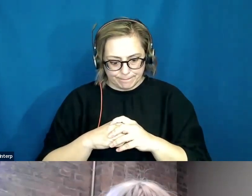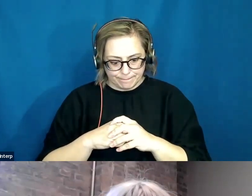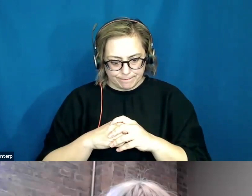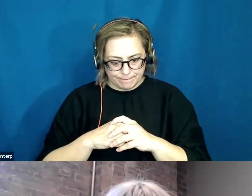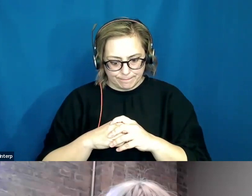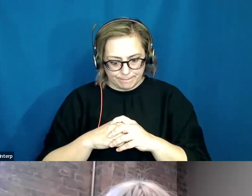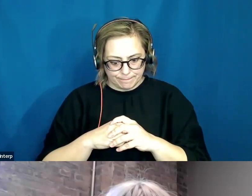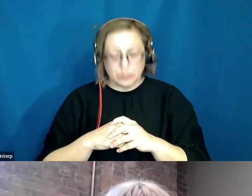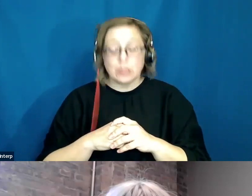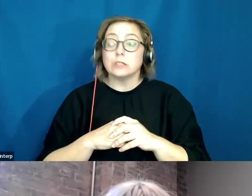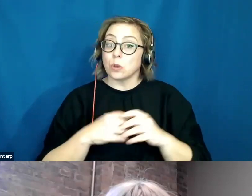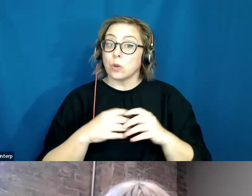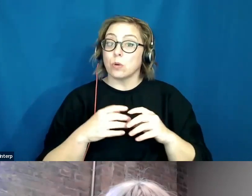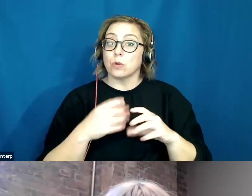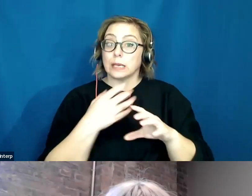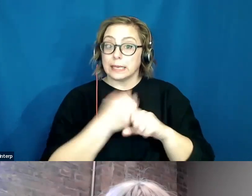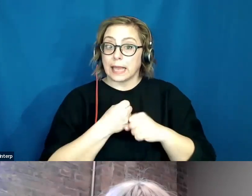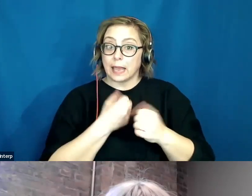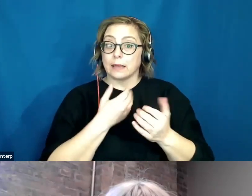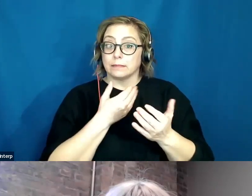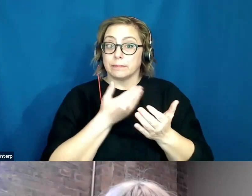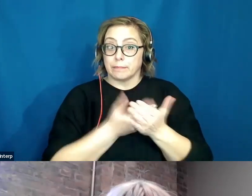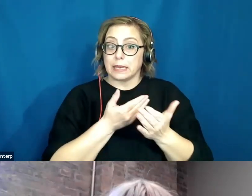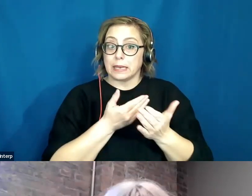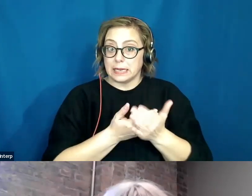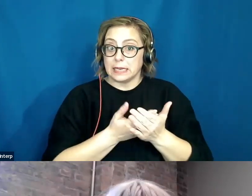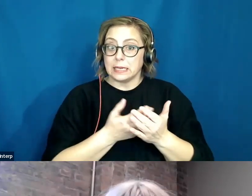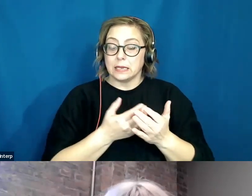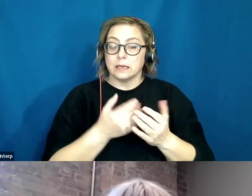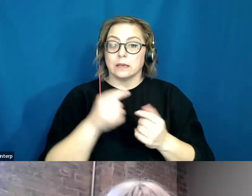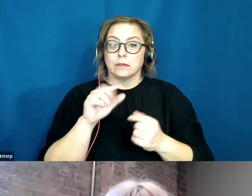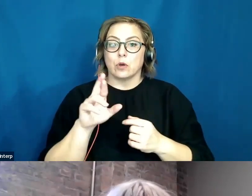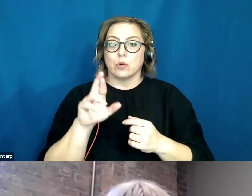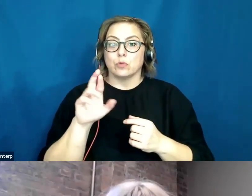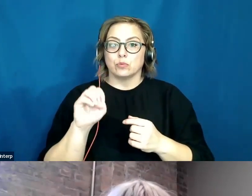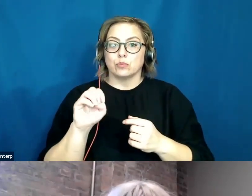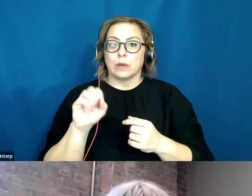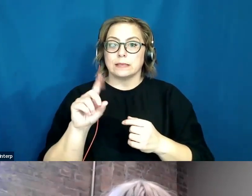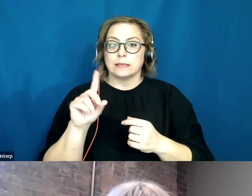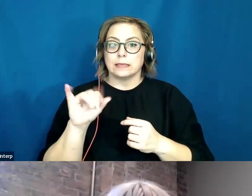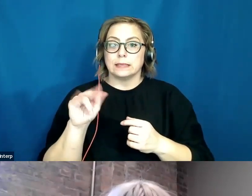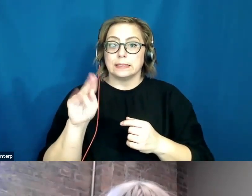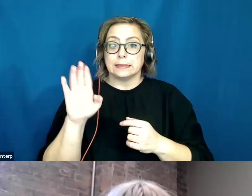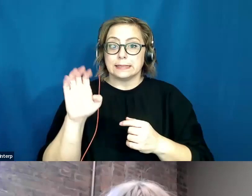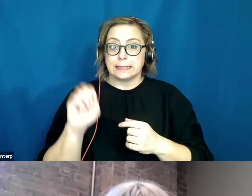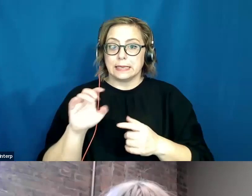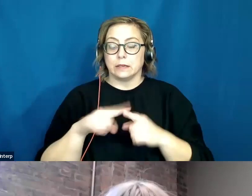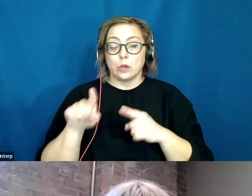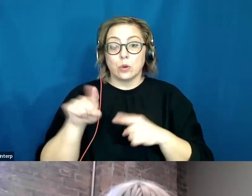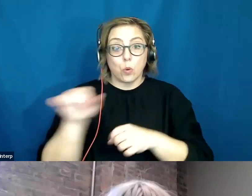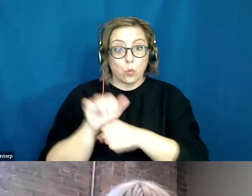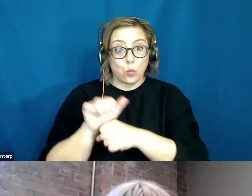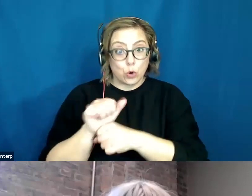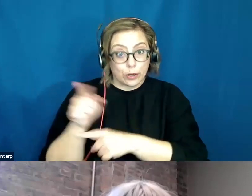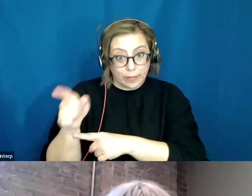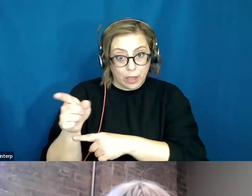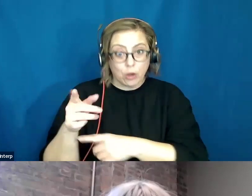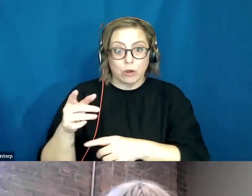you can get grants for like residencies and stuff. I heard was Dominic said